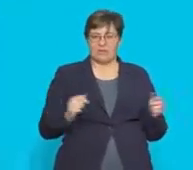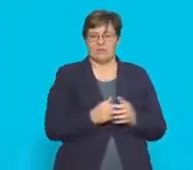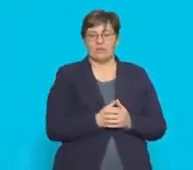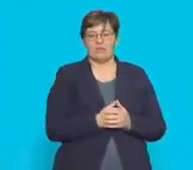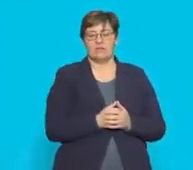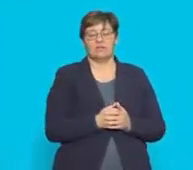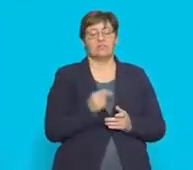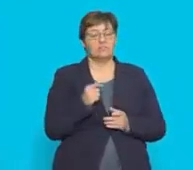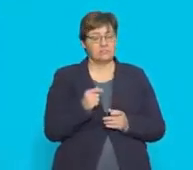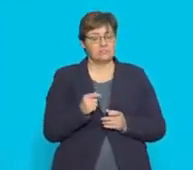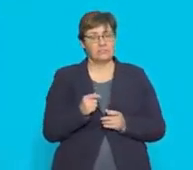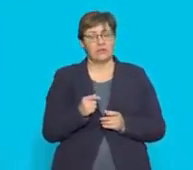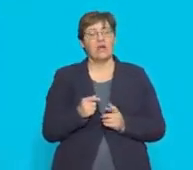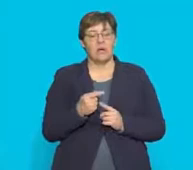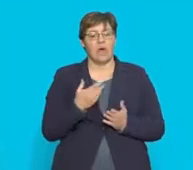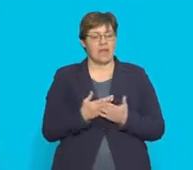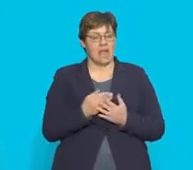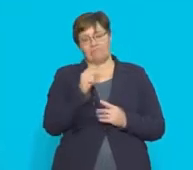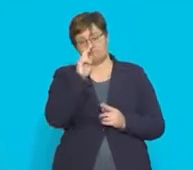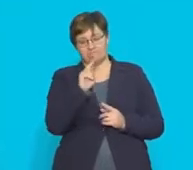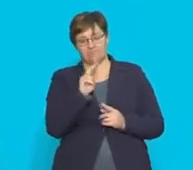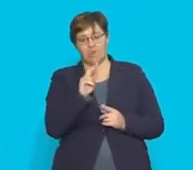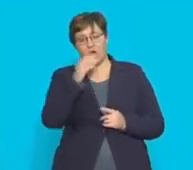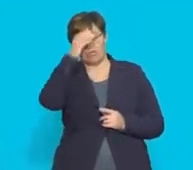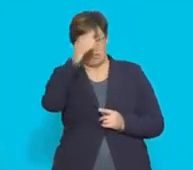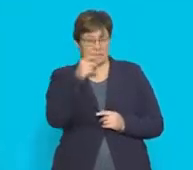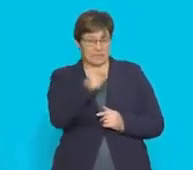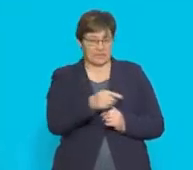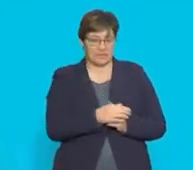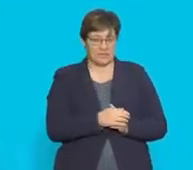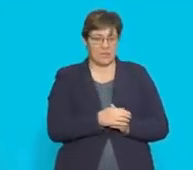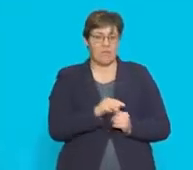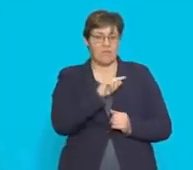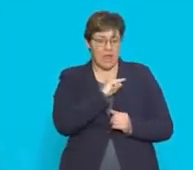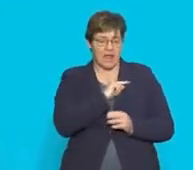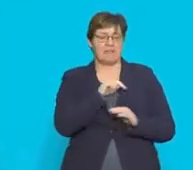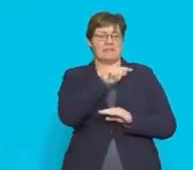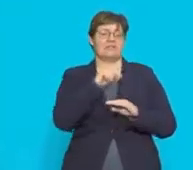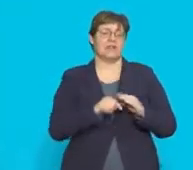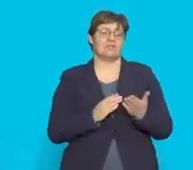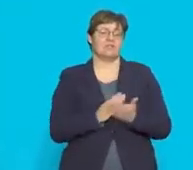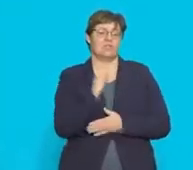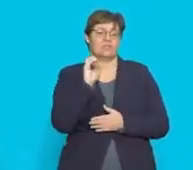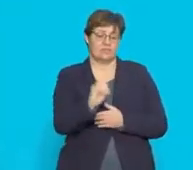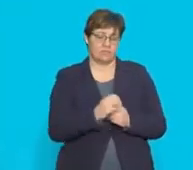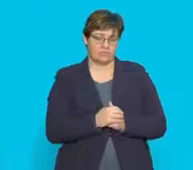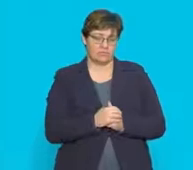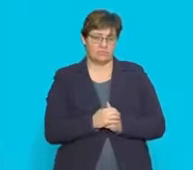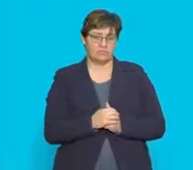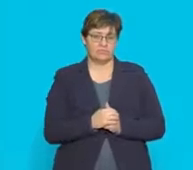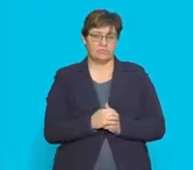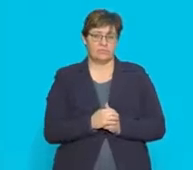time. So that's one of the ways we can really look at this whole concept of dividing by 0.